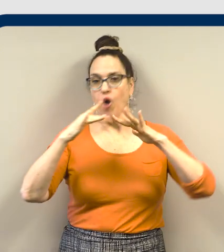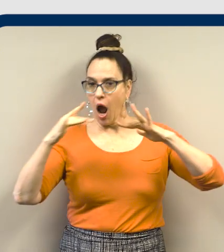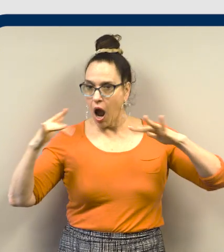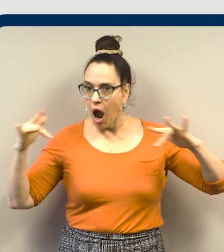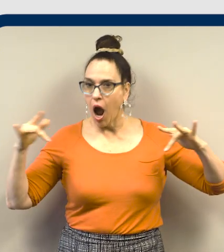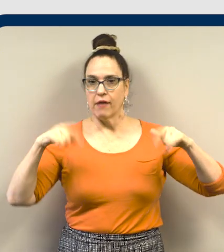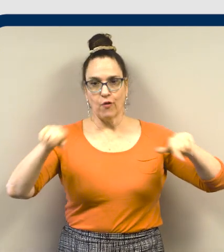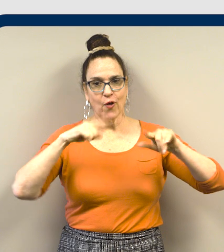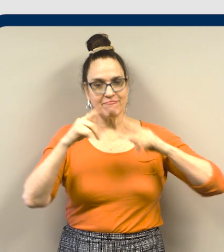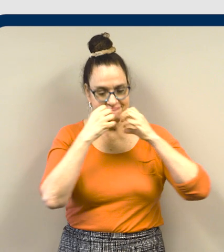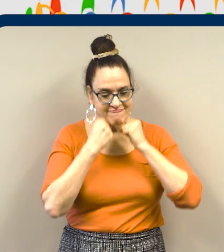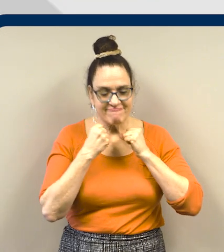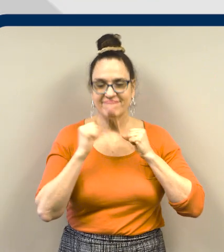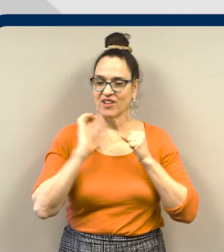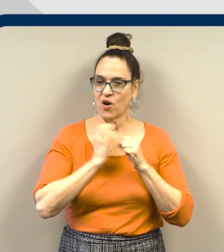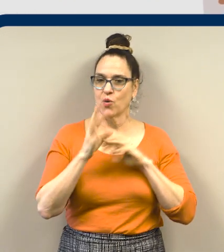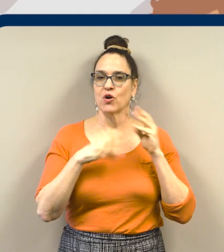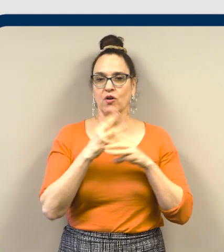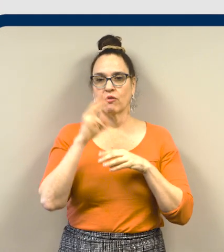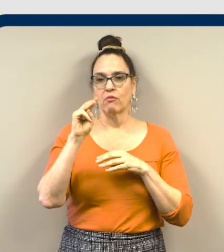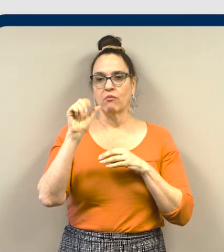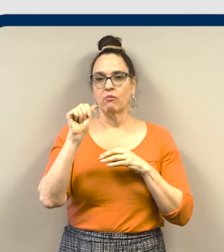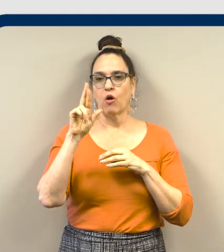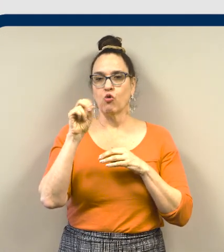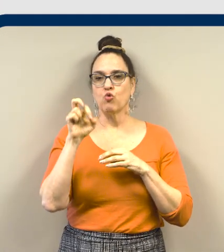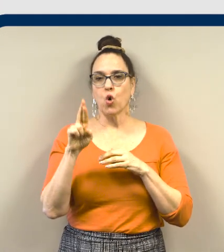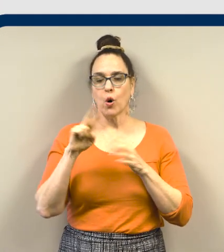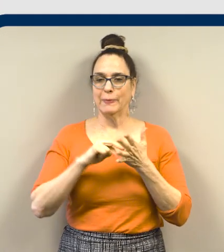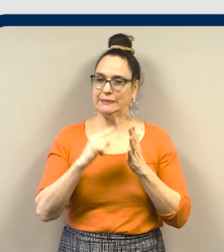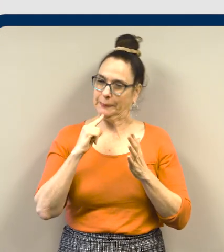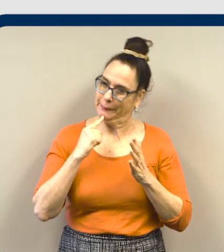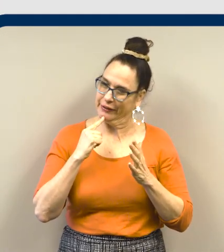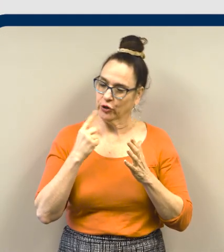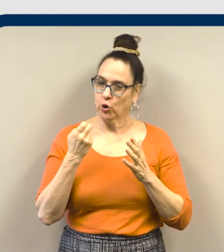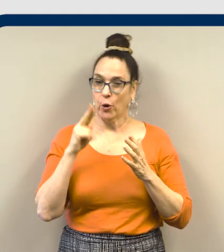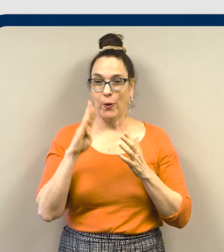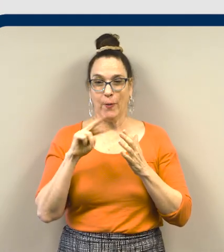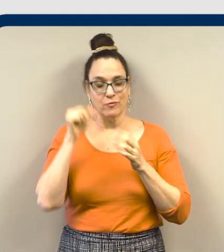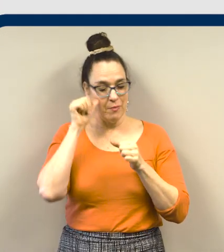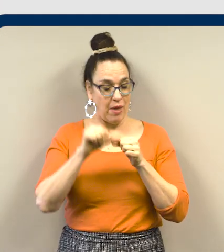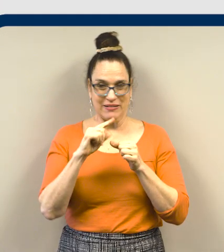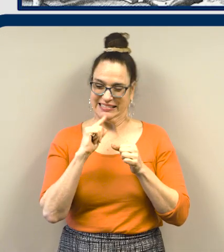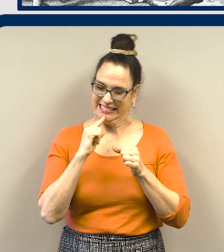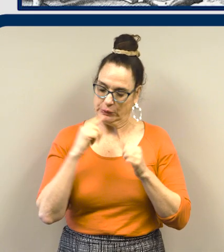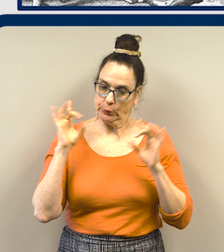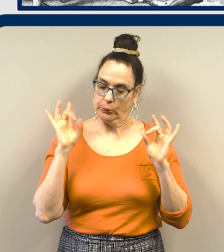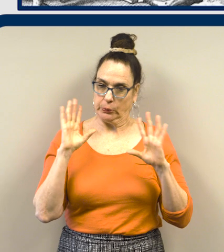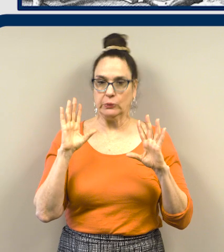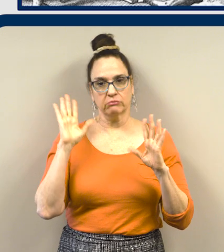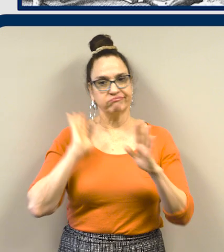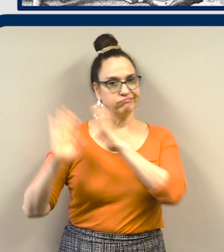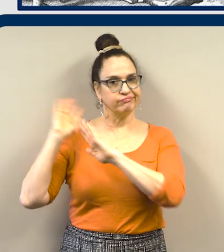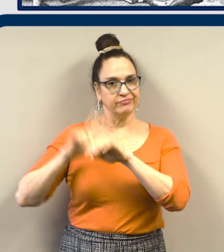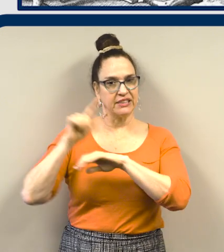of cultures and people in our world. Maror, the bitter herb, reminds us of the bitterness of